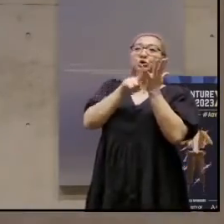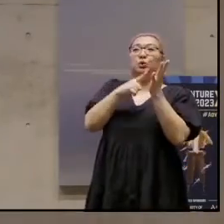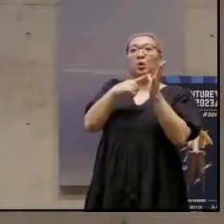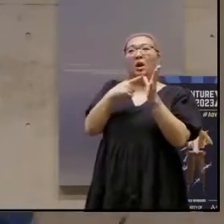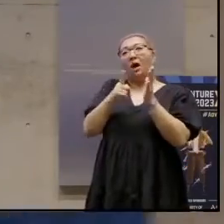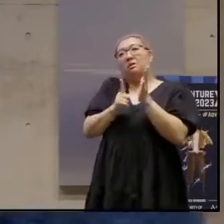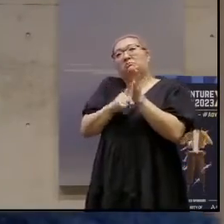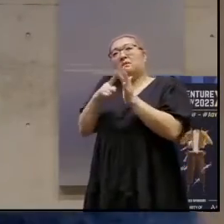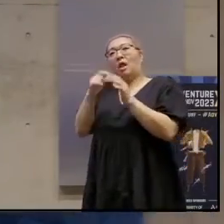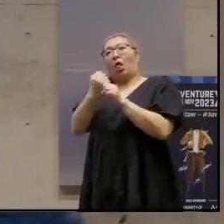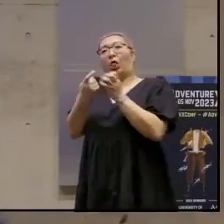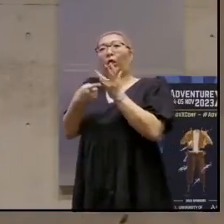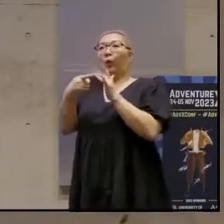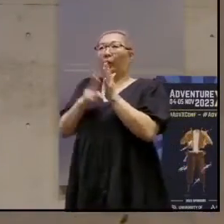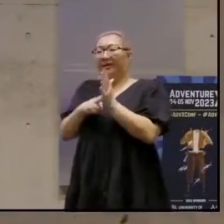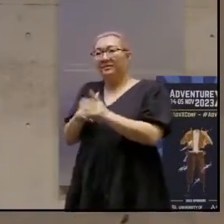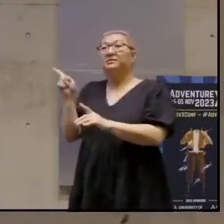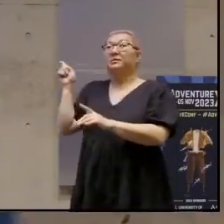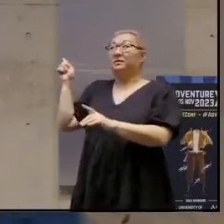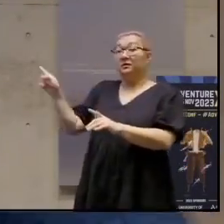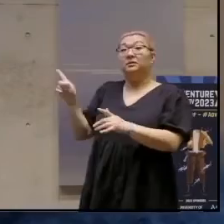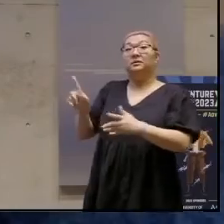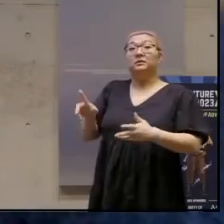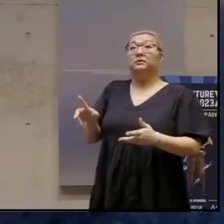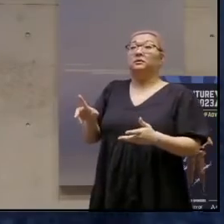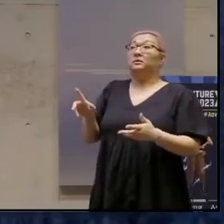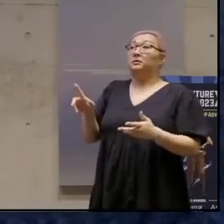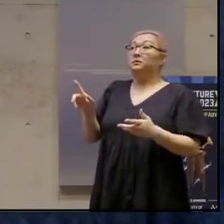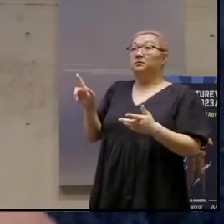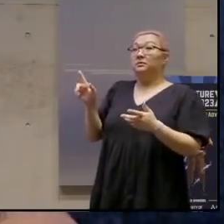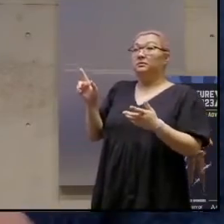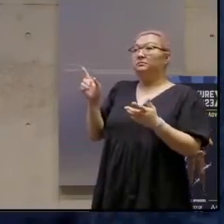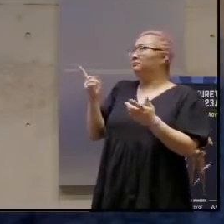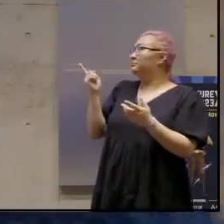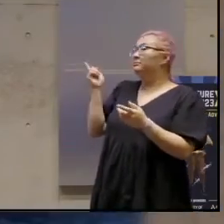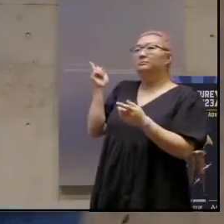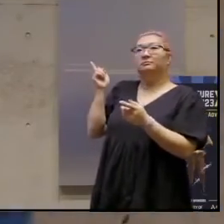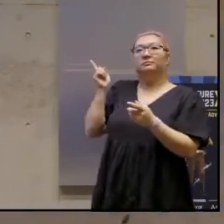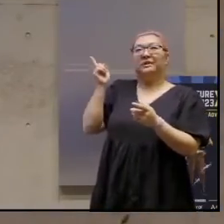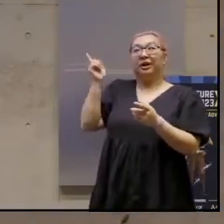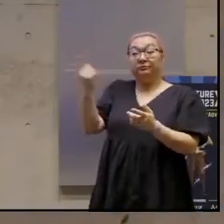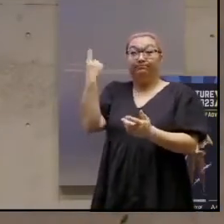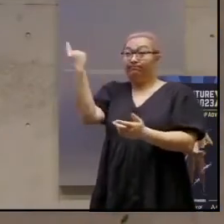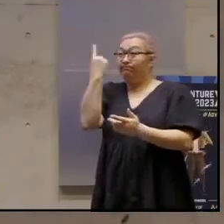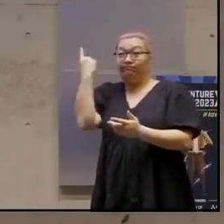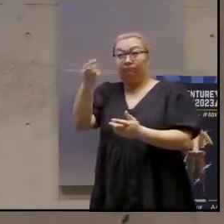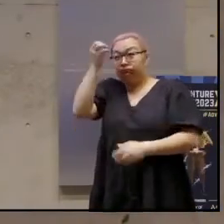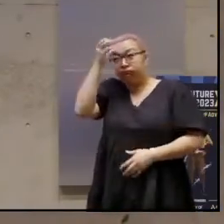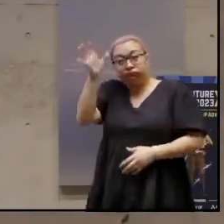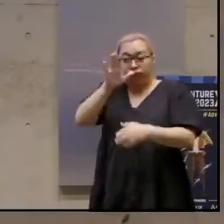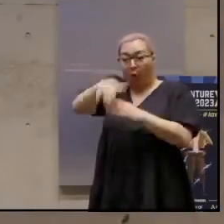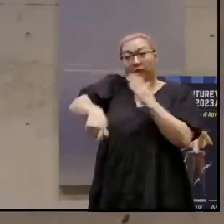who is a mad, crazy genius about narrative. Please read everything she's ever written about writing. She's got a couple of those things, and anything she's ever